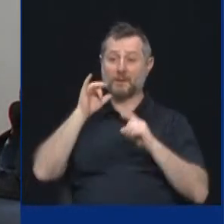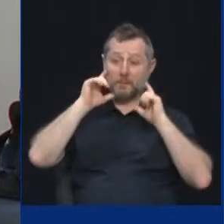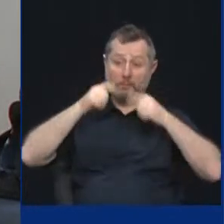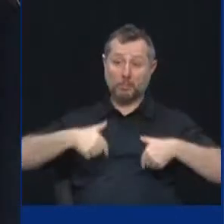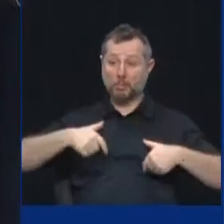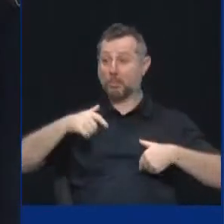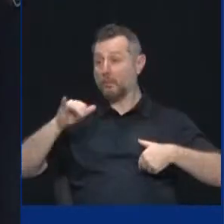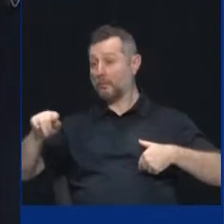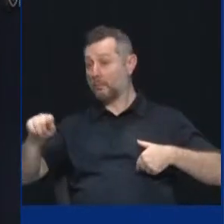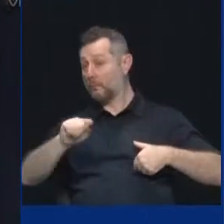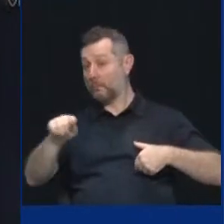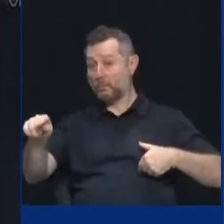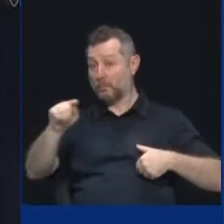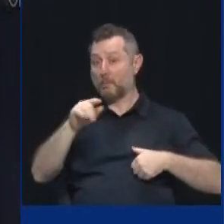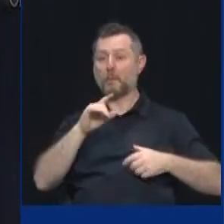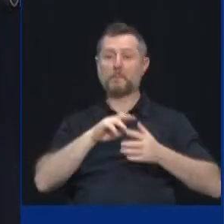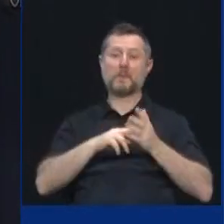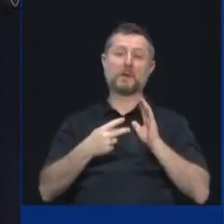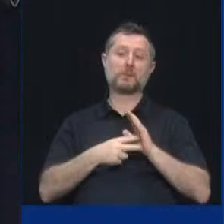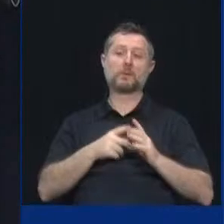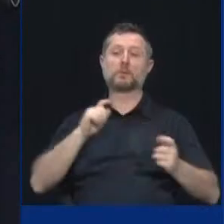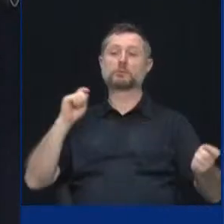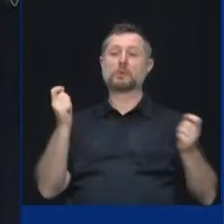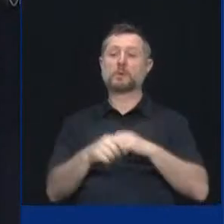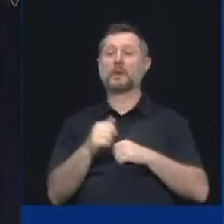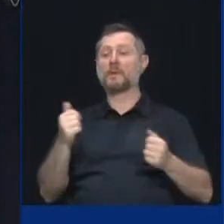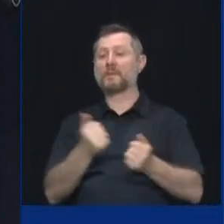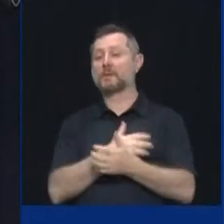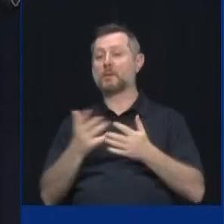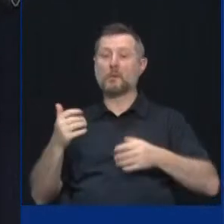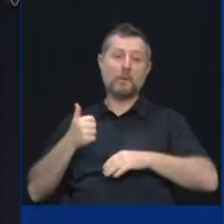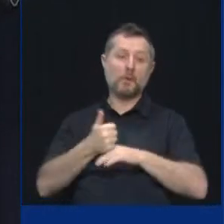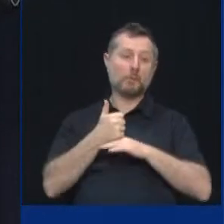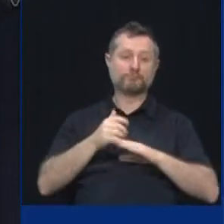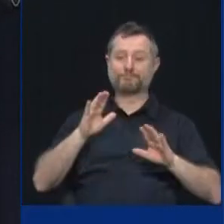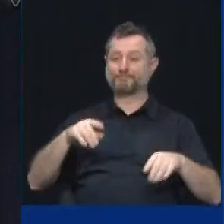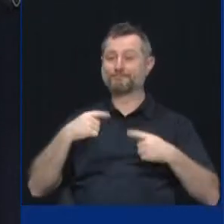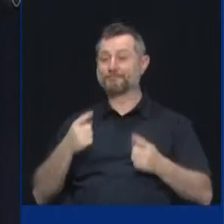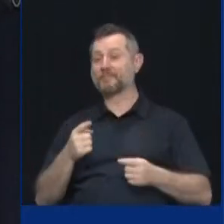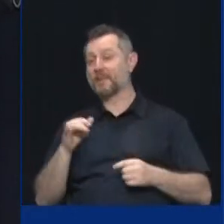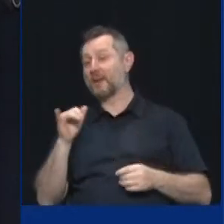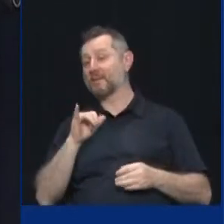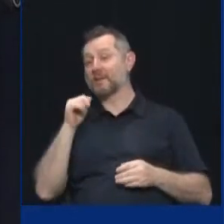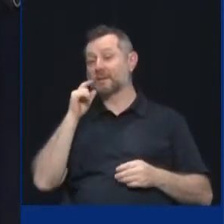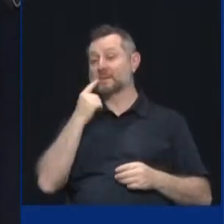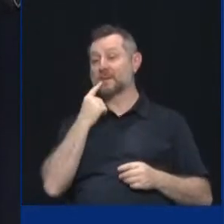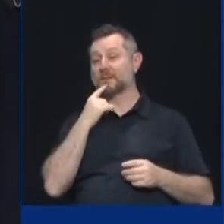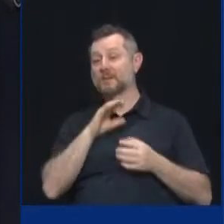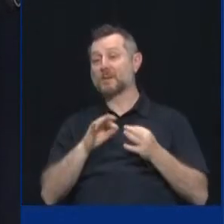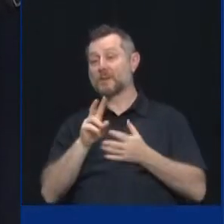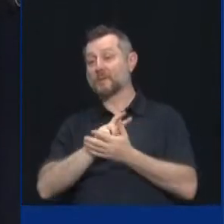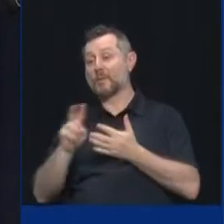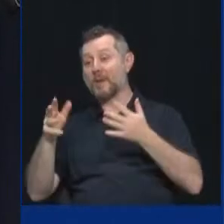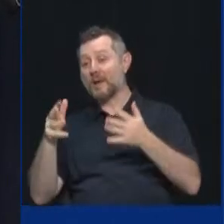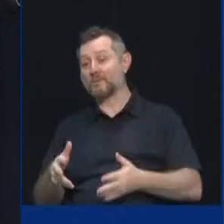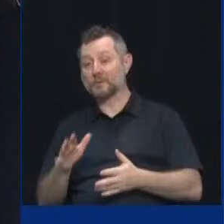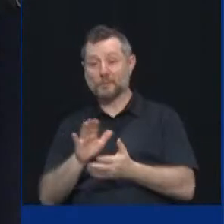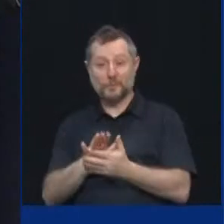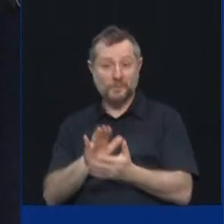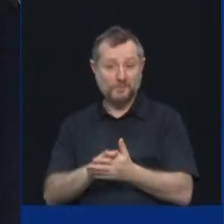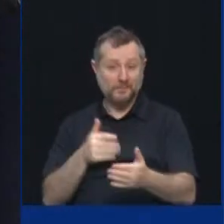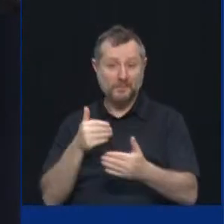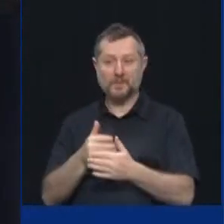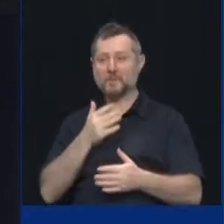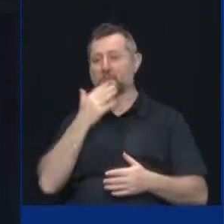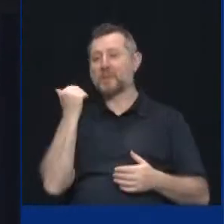for maskless, they think that you would have to reconsider all of that, and as the governor noted, there's only about 2 weeks left. And so they think the safest course is to keep the